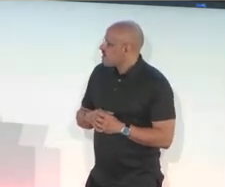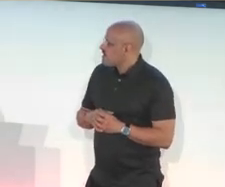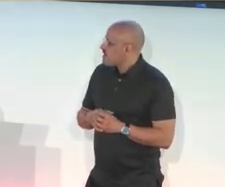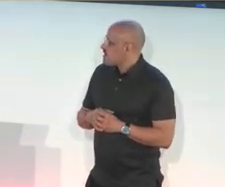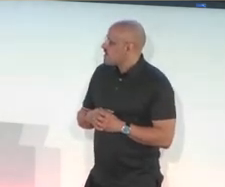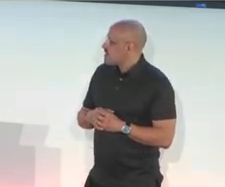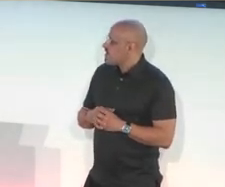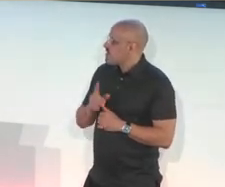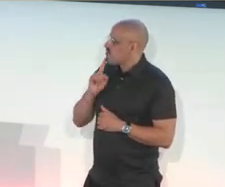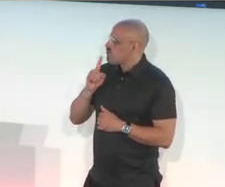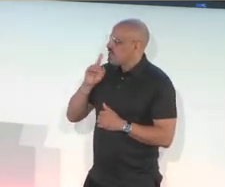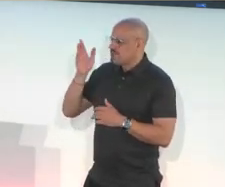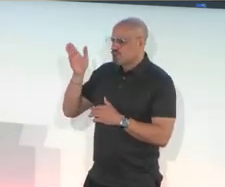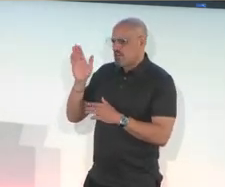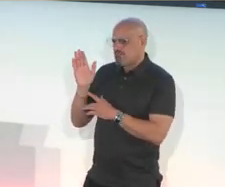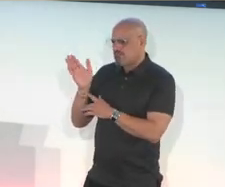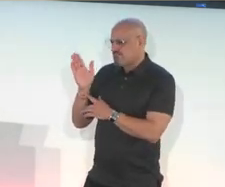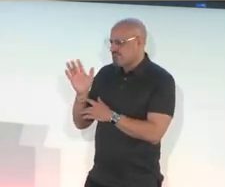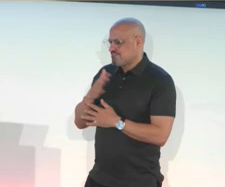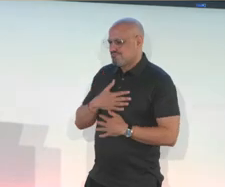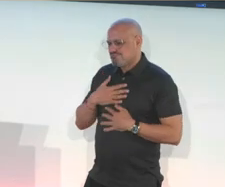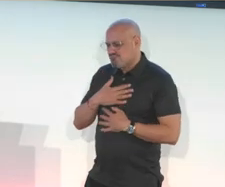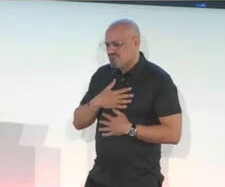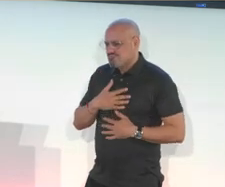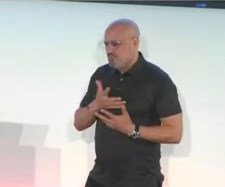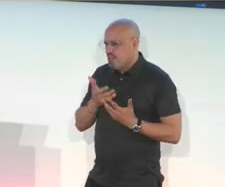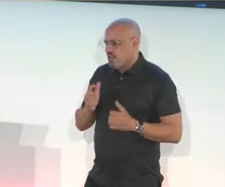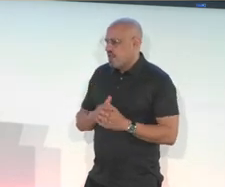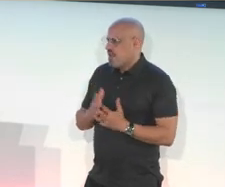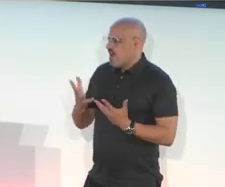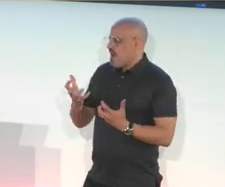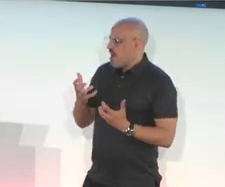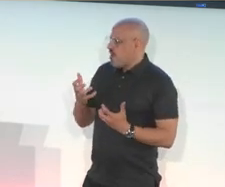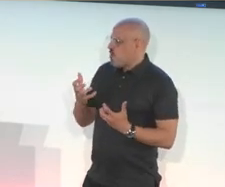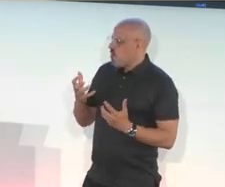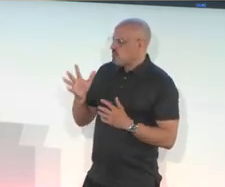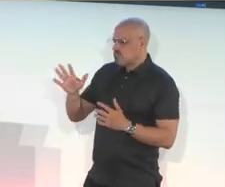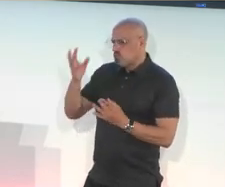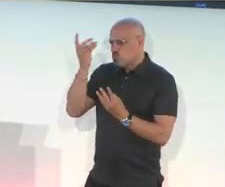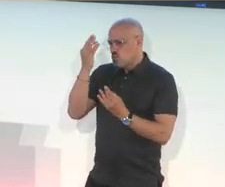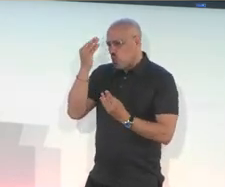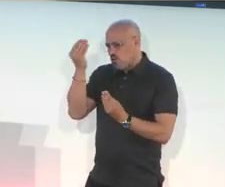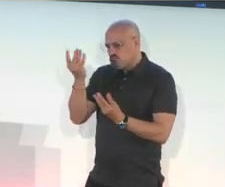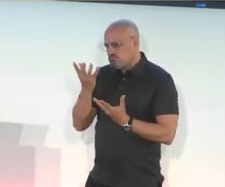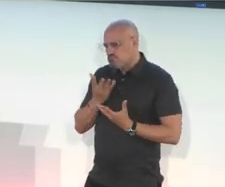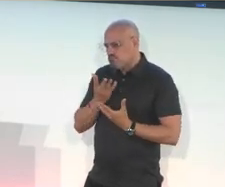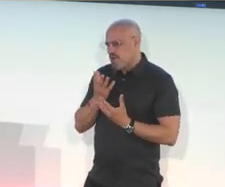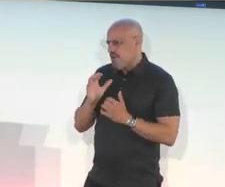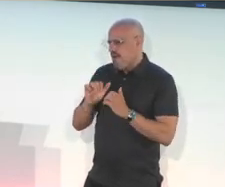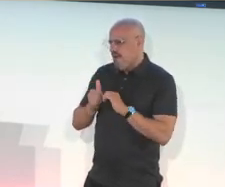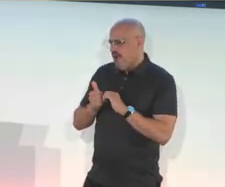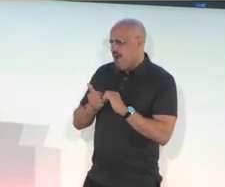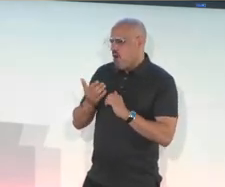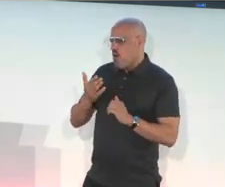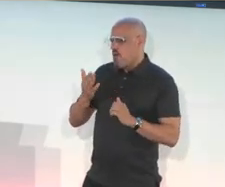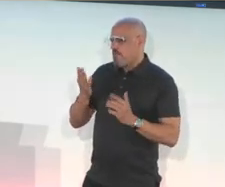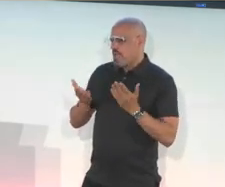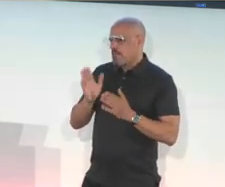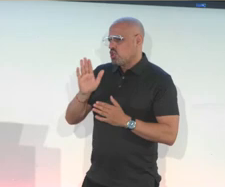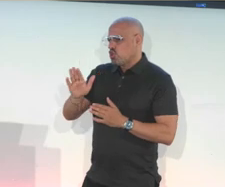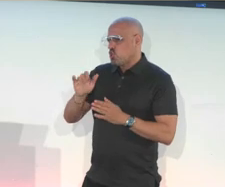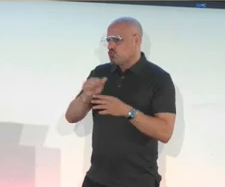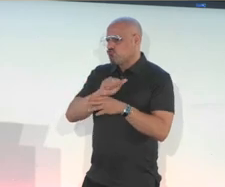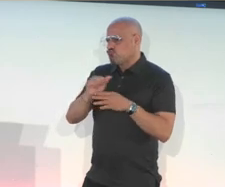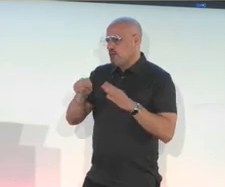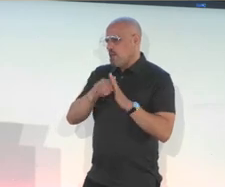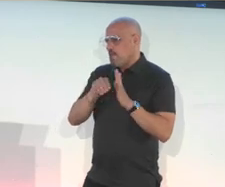Really intriguing presentation. I really enjoyed it. I want to get your thoughts on how might your training